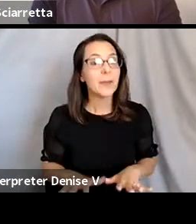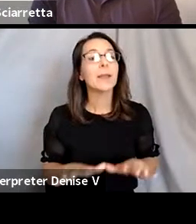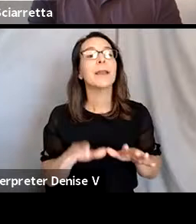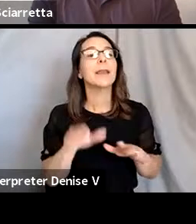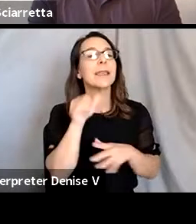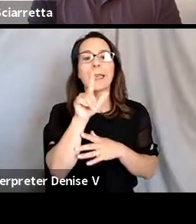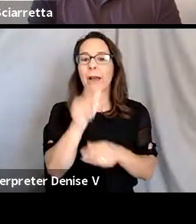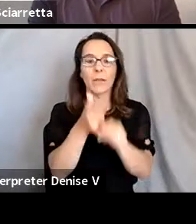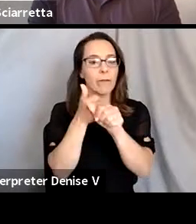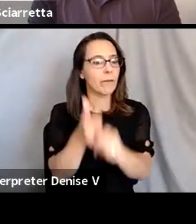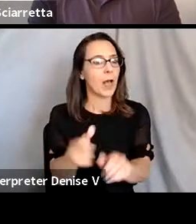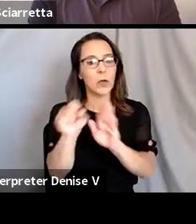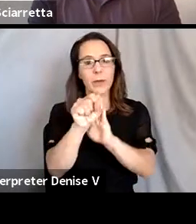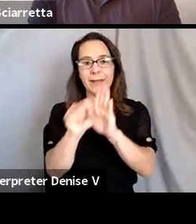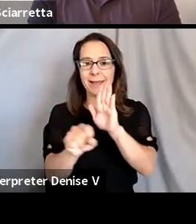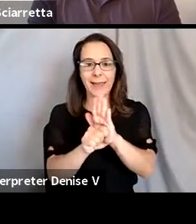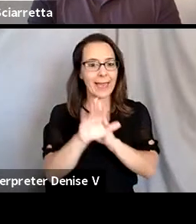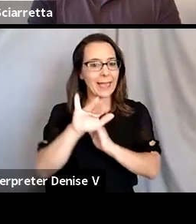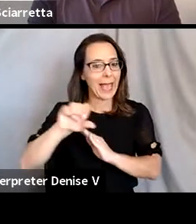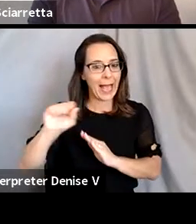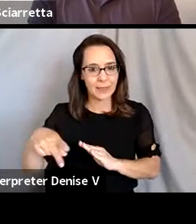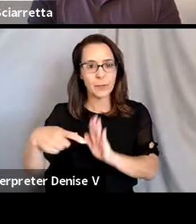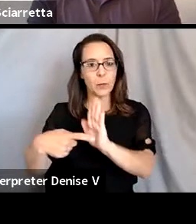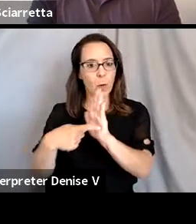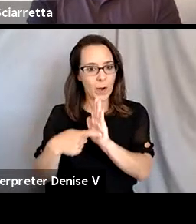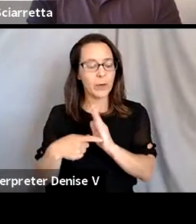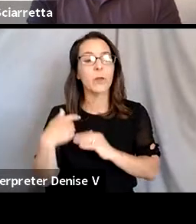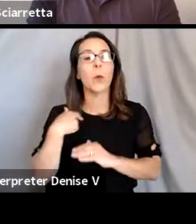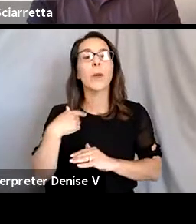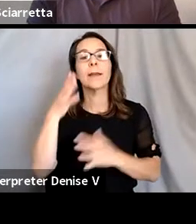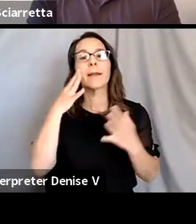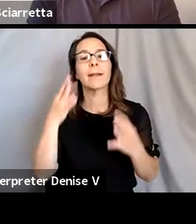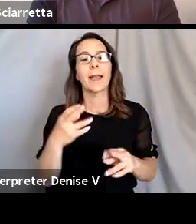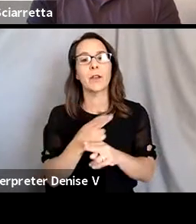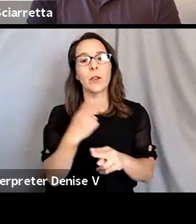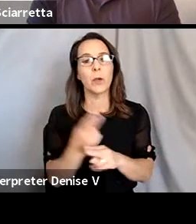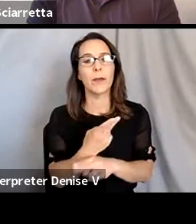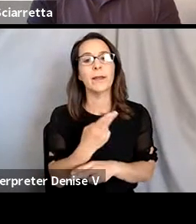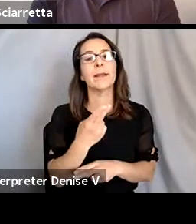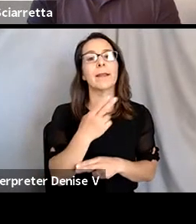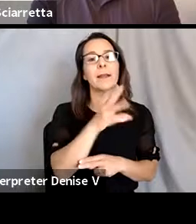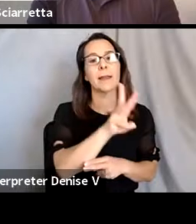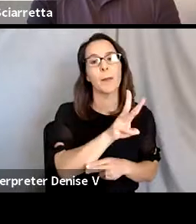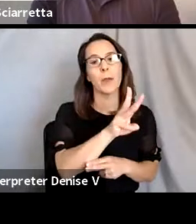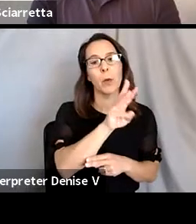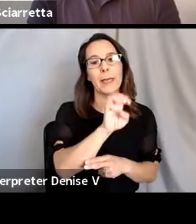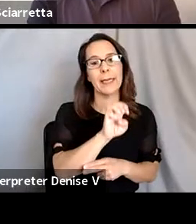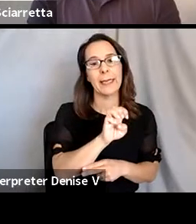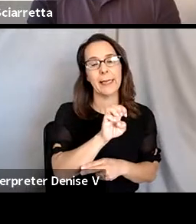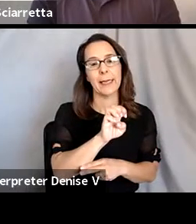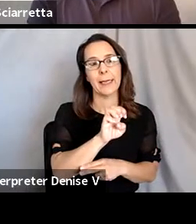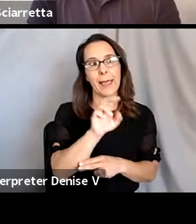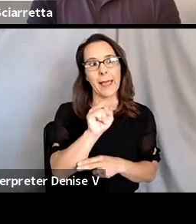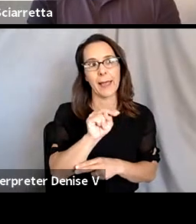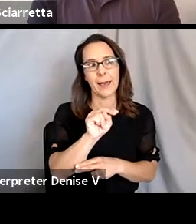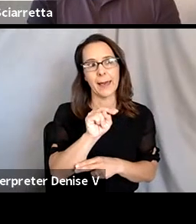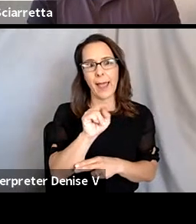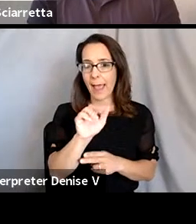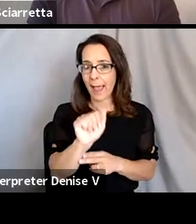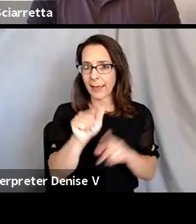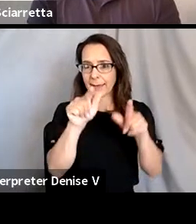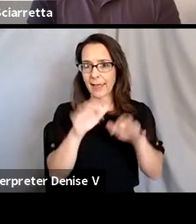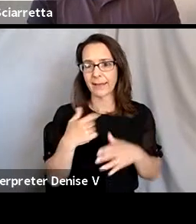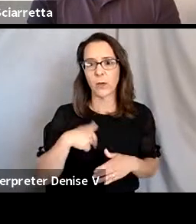to be the state mandated one, but we've chose MAP testing, which is the NWEA testing that we've done for years now on